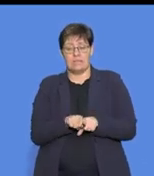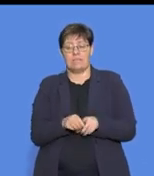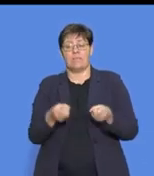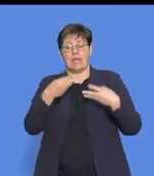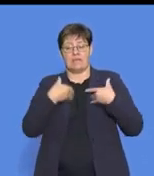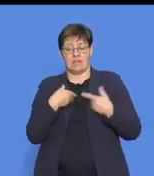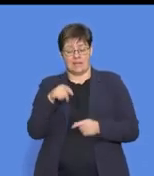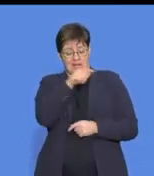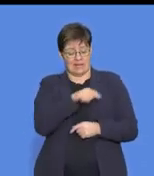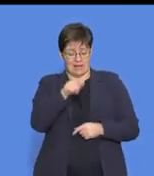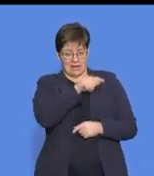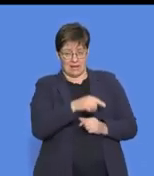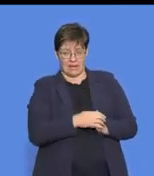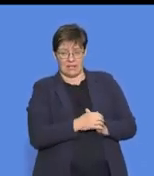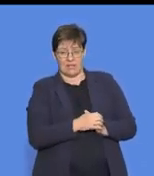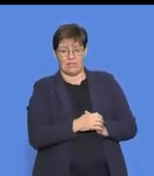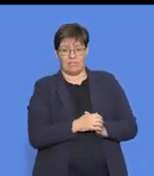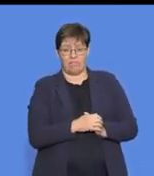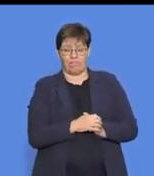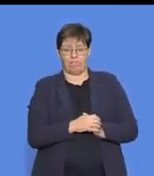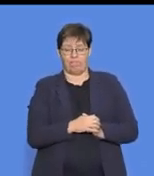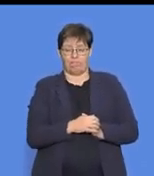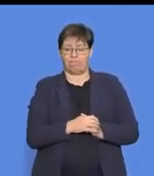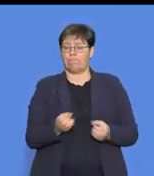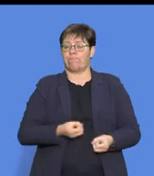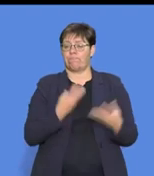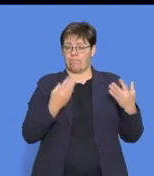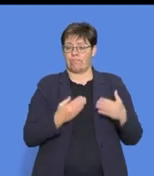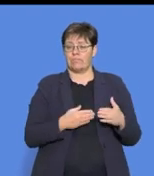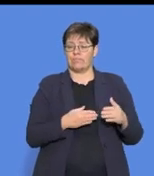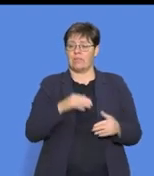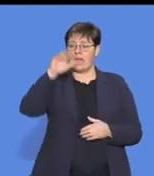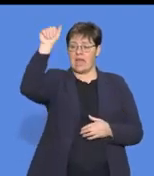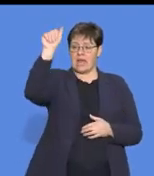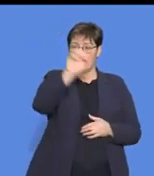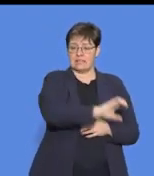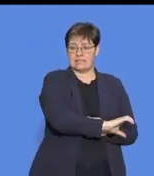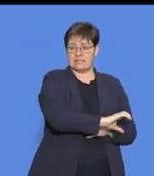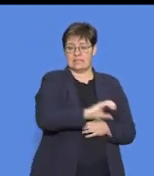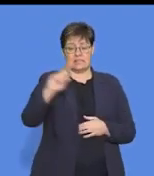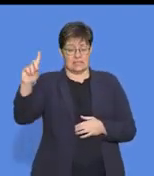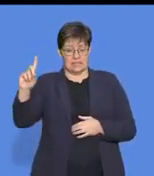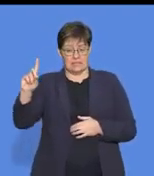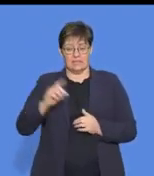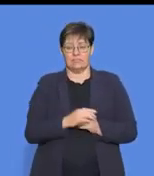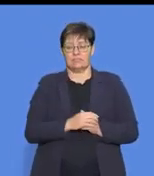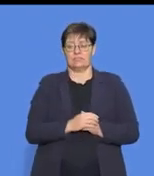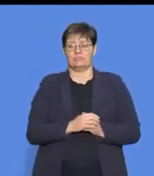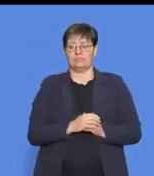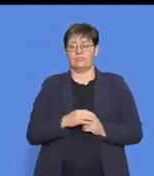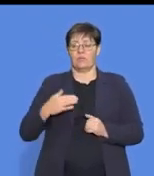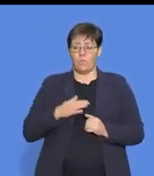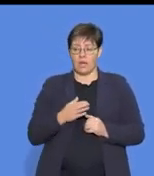been given, or we now have an expression for angle ACD, and they want us